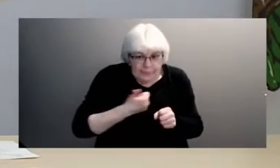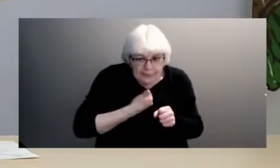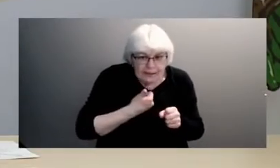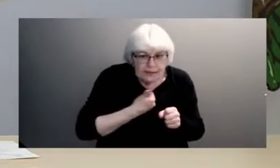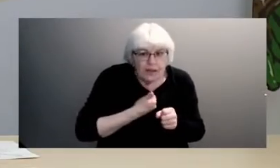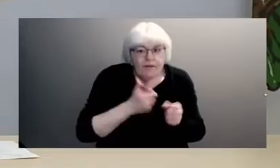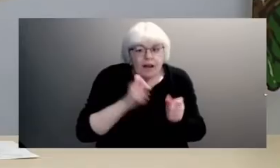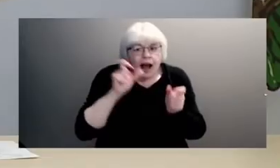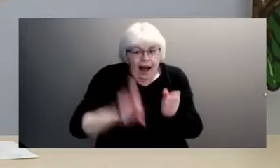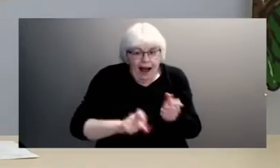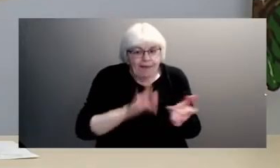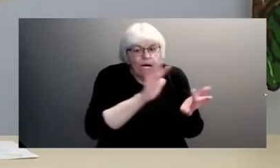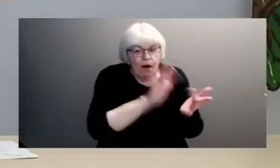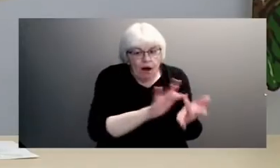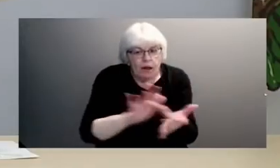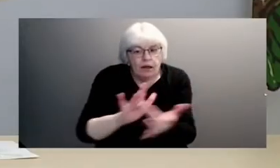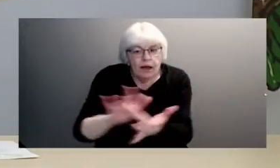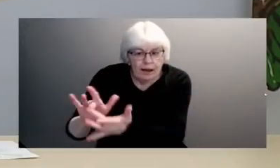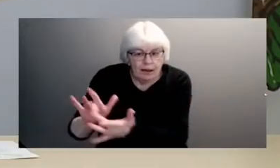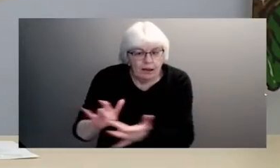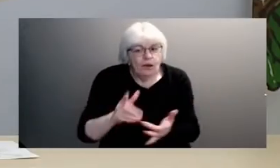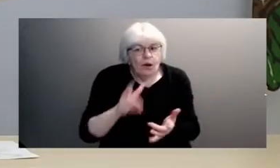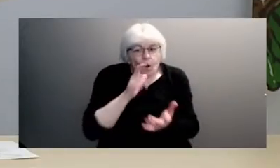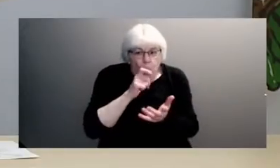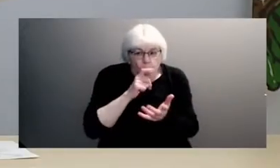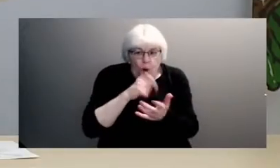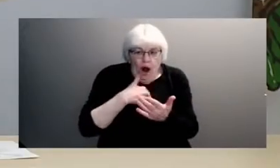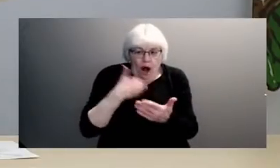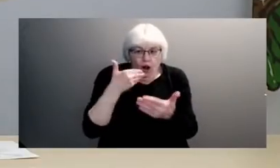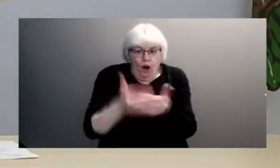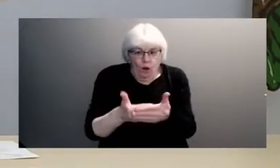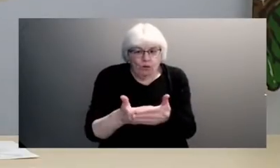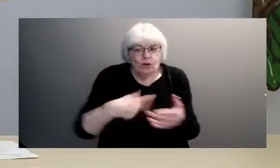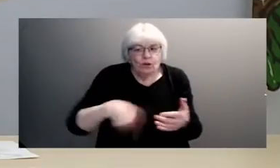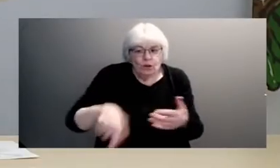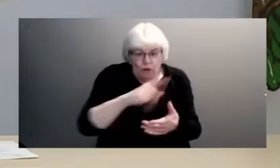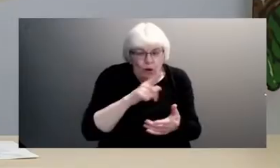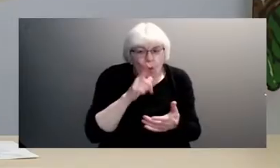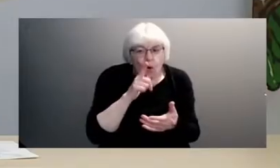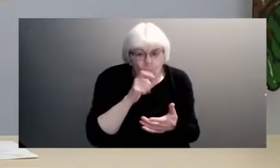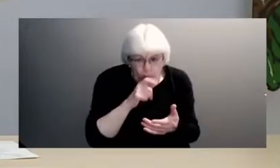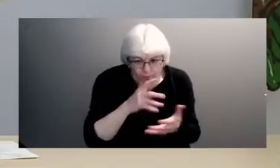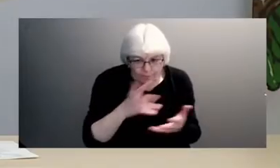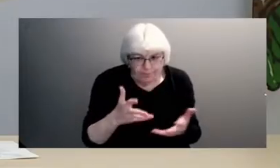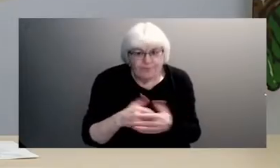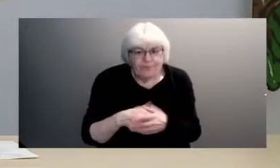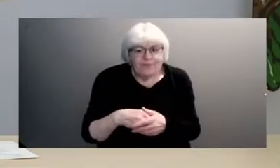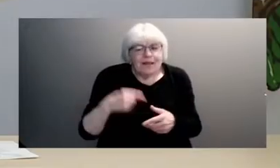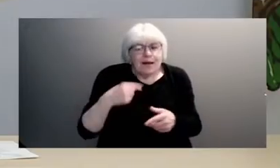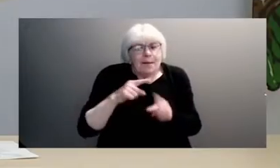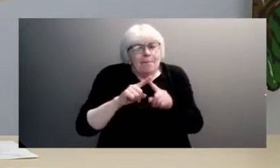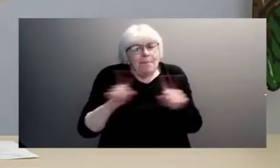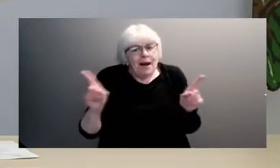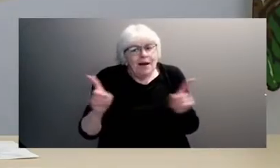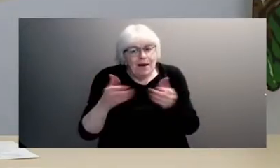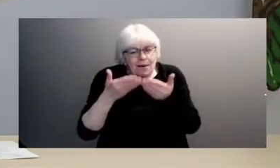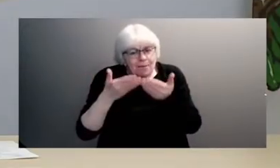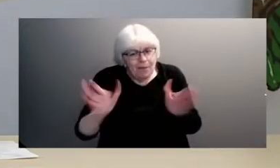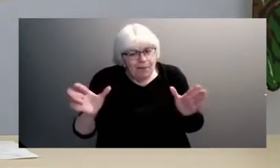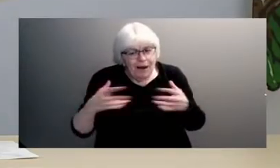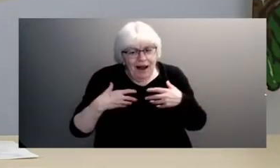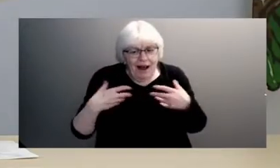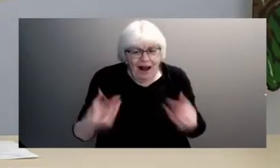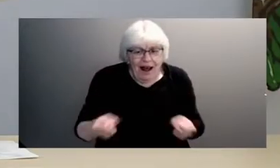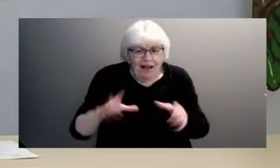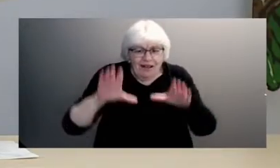But one thing that has worked really well for us is how well, I mean, public health nursing has done a really great job at doing contact tracing.